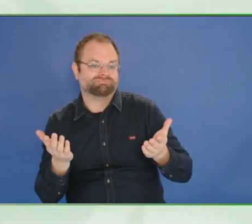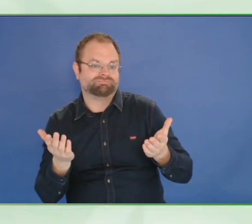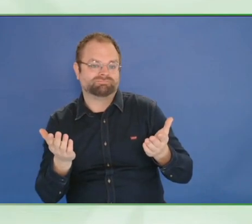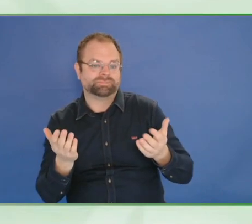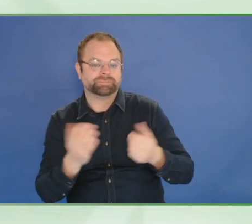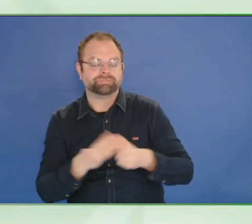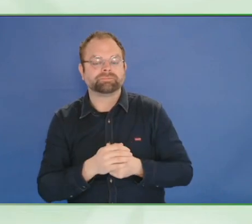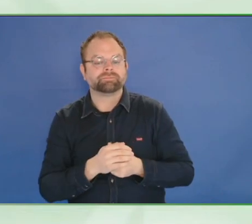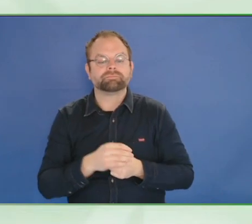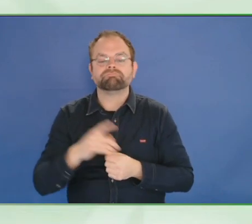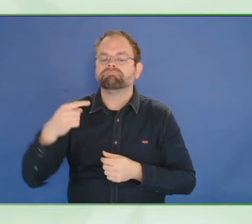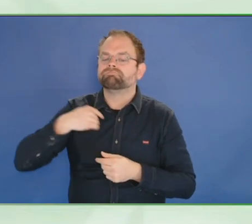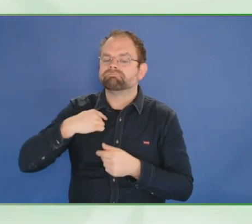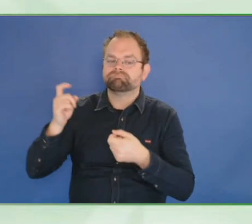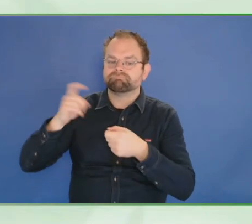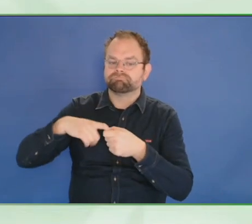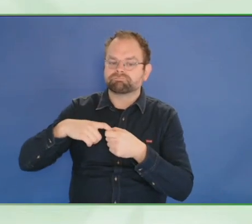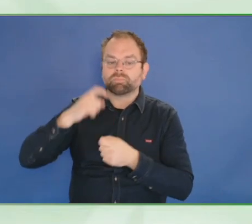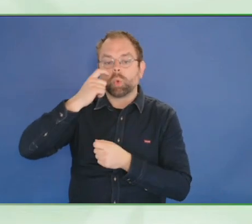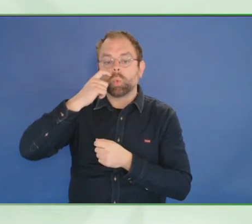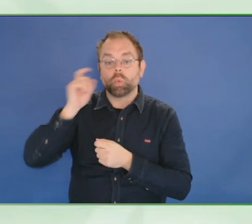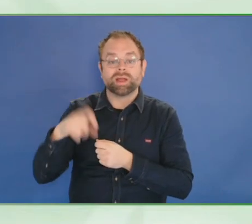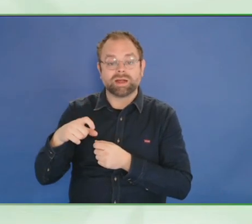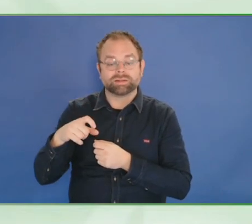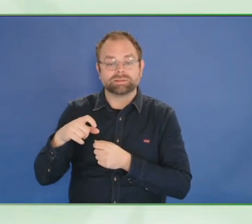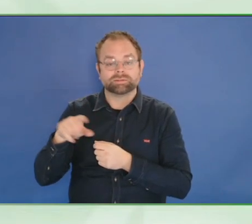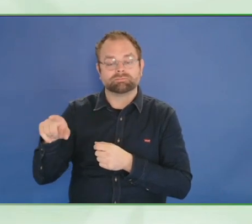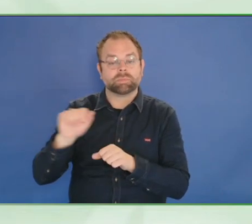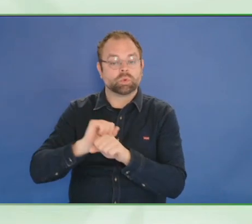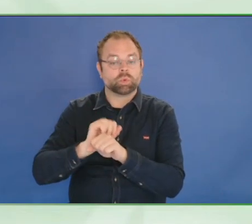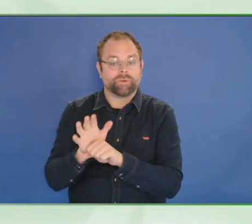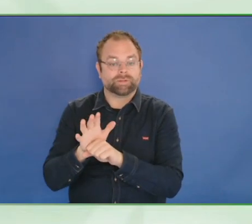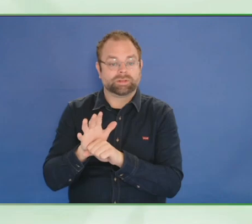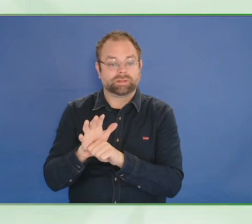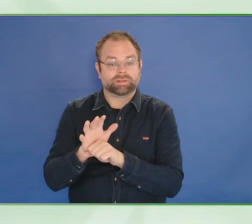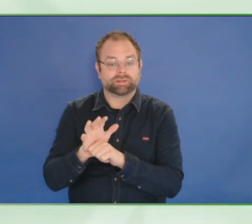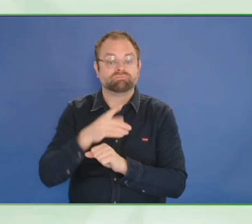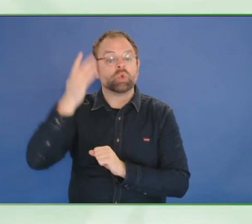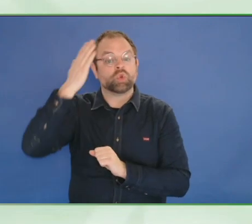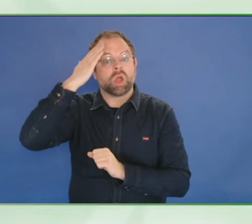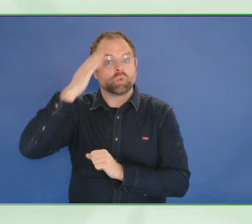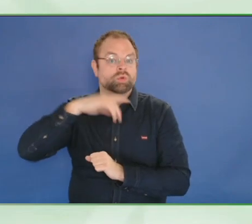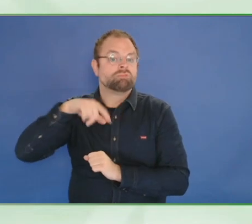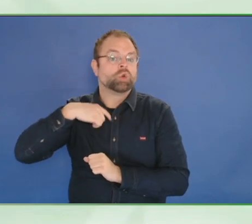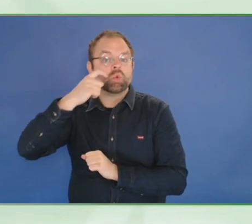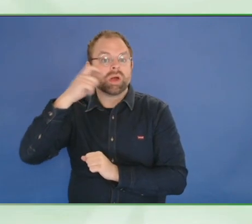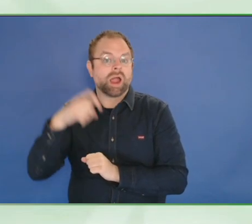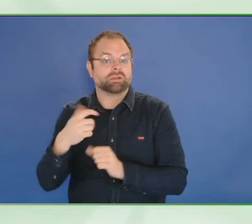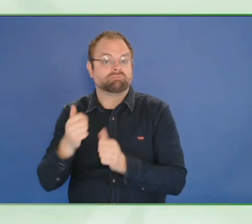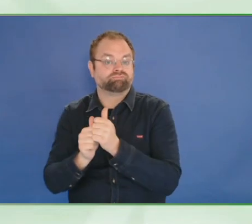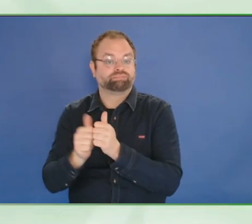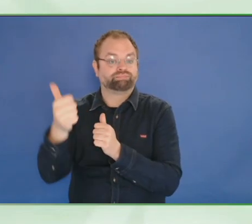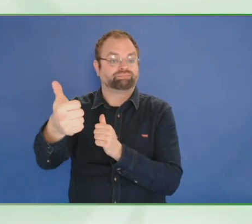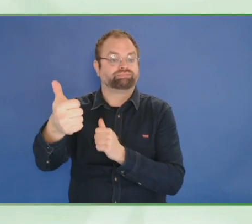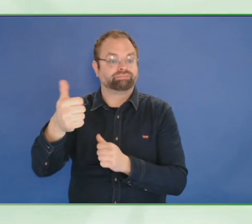in digitalization. So our authorities developed platform for online education for